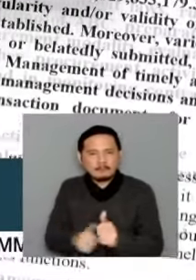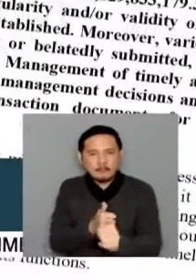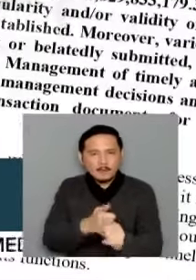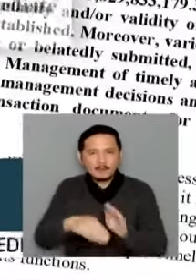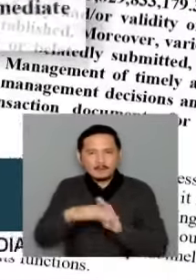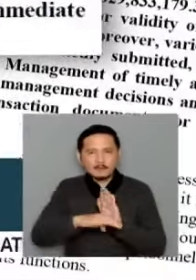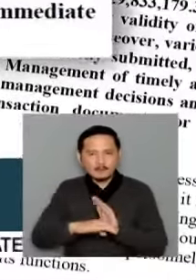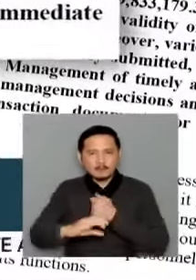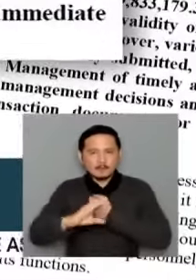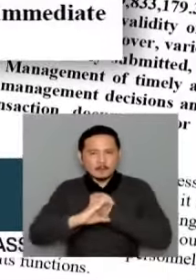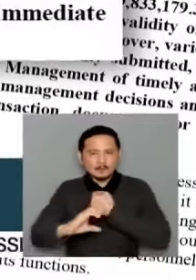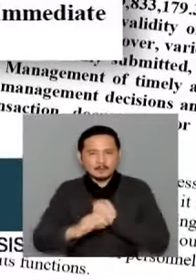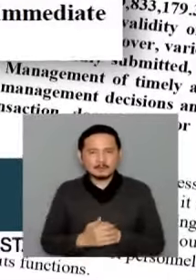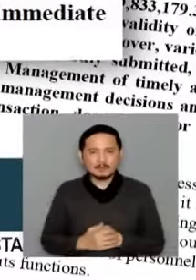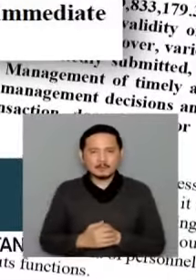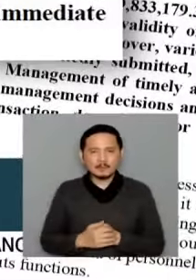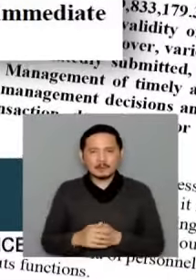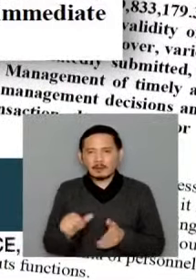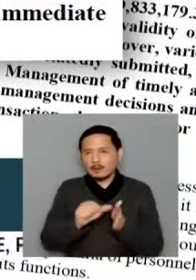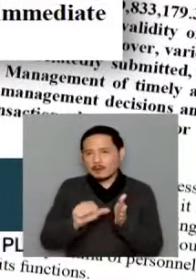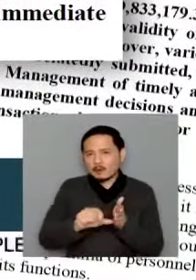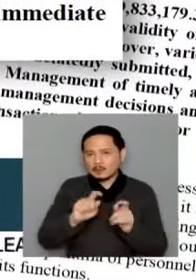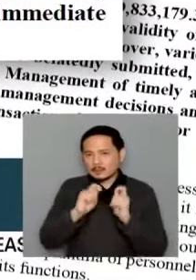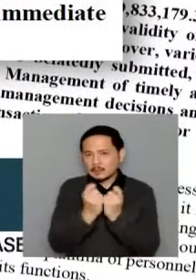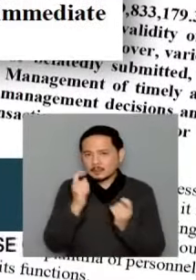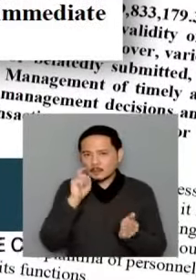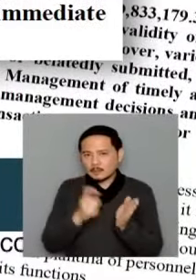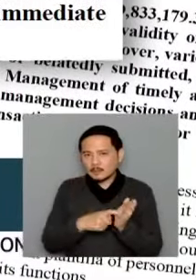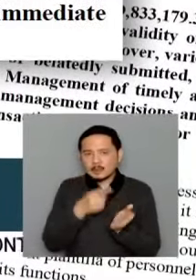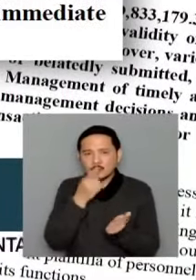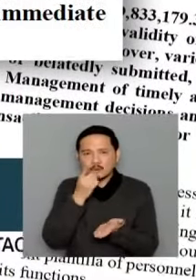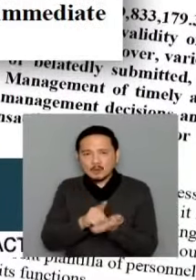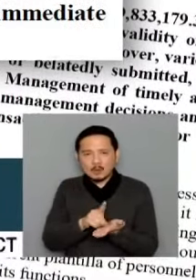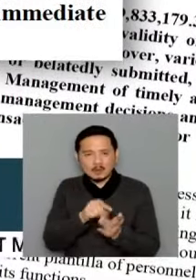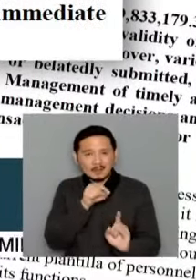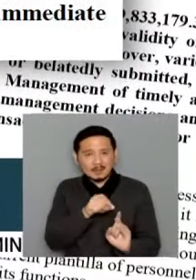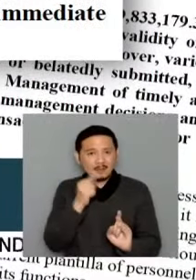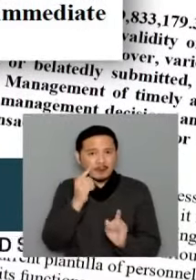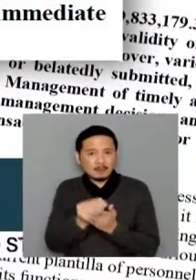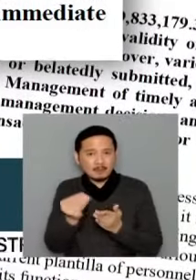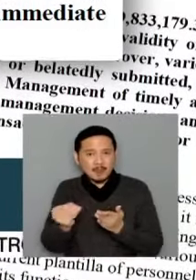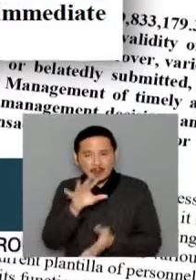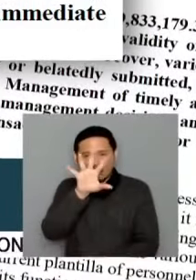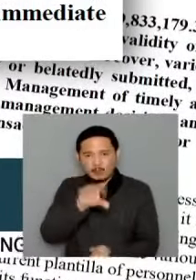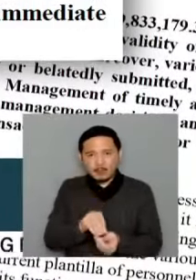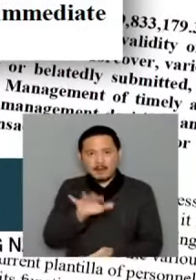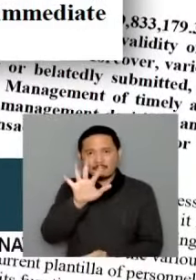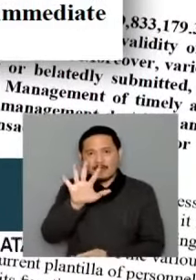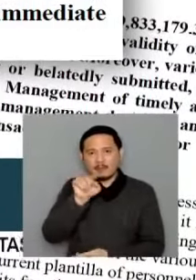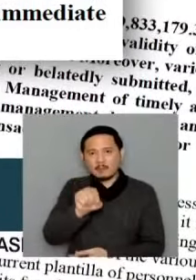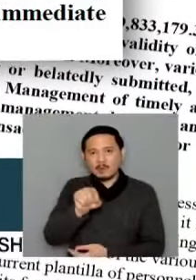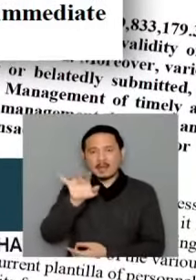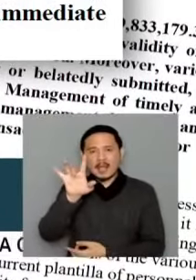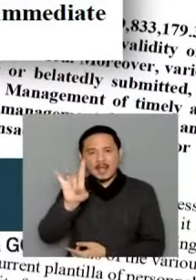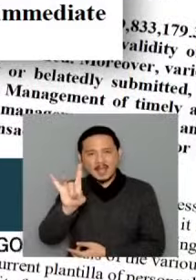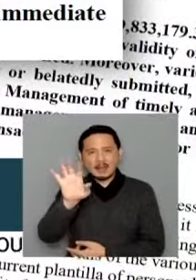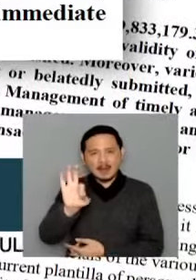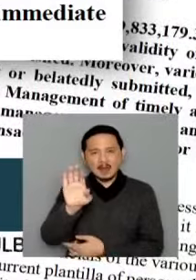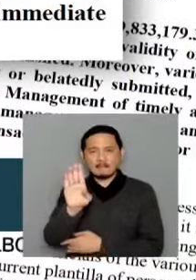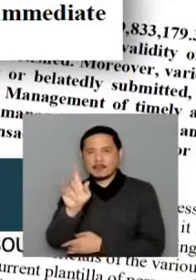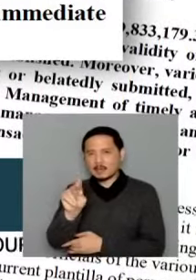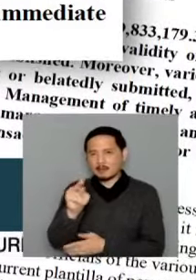contracts. The audit team likewise noted the transaction documents for procurements with a total amount of 5.829 billion pesos